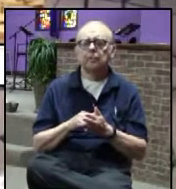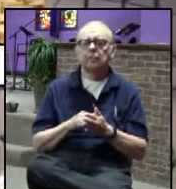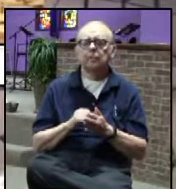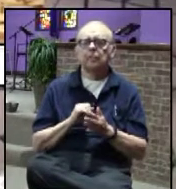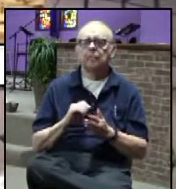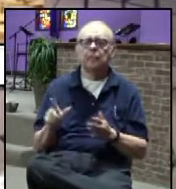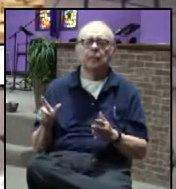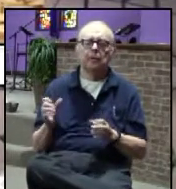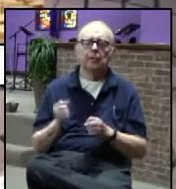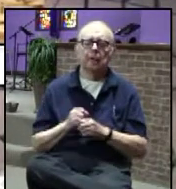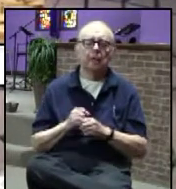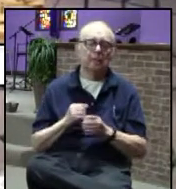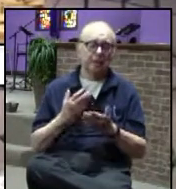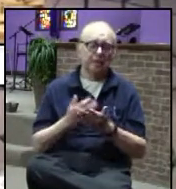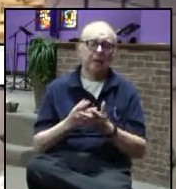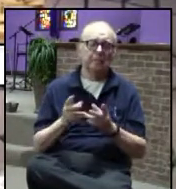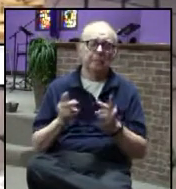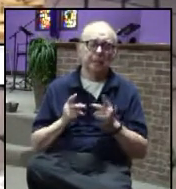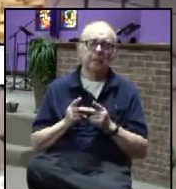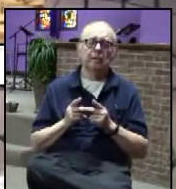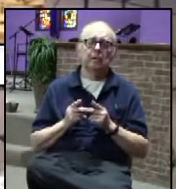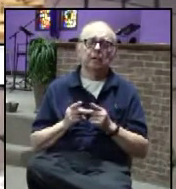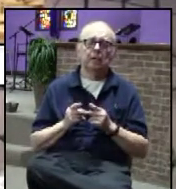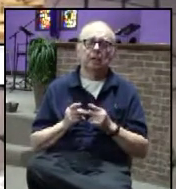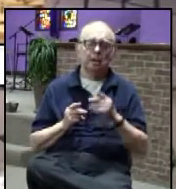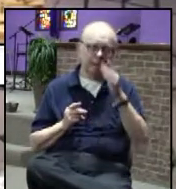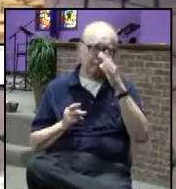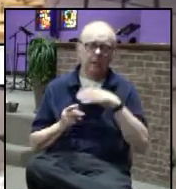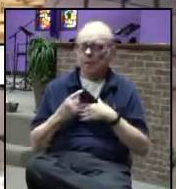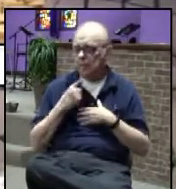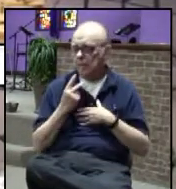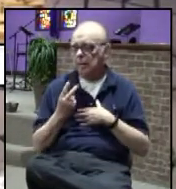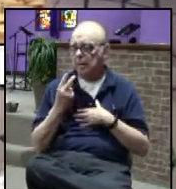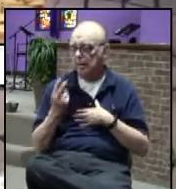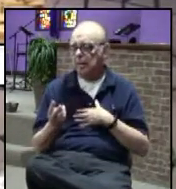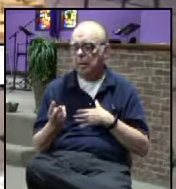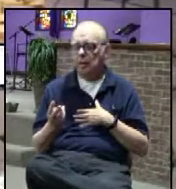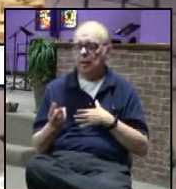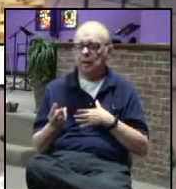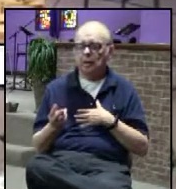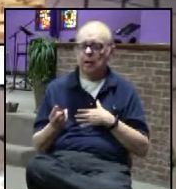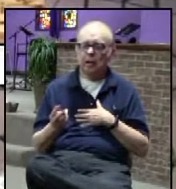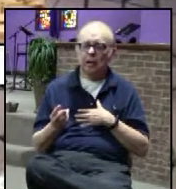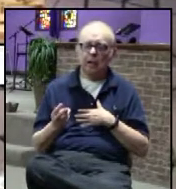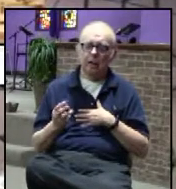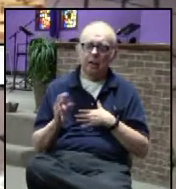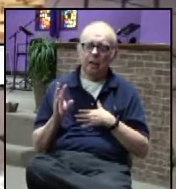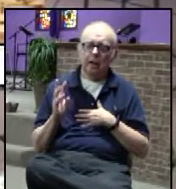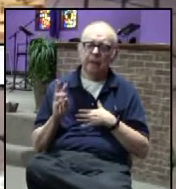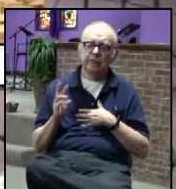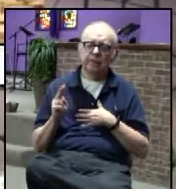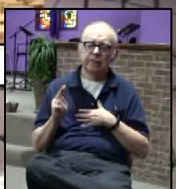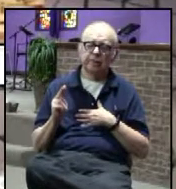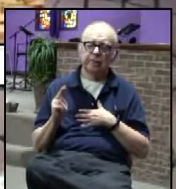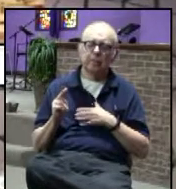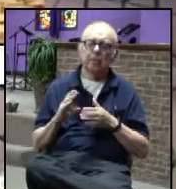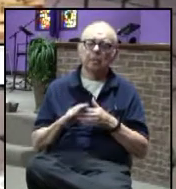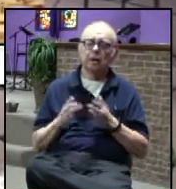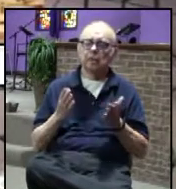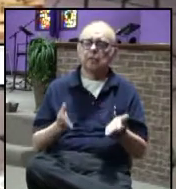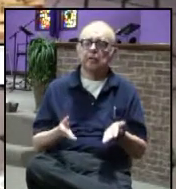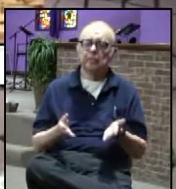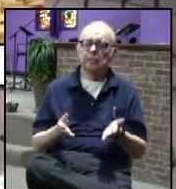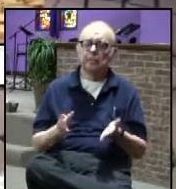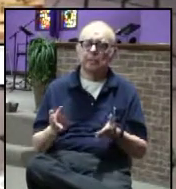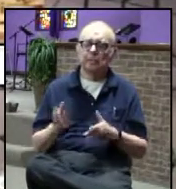all get to that place. The gentleman that was talking, he said he looked at his checkbook and he had $62 to do him and his